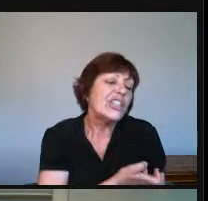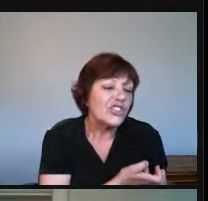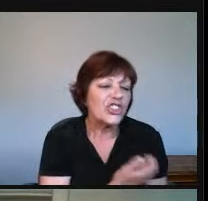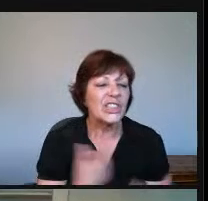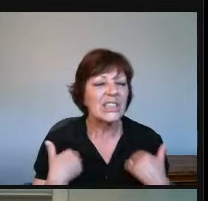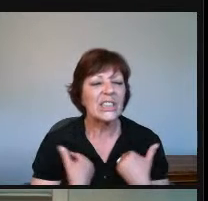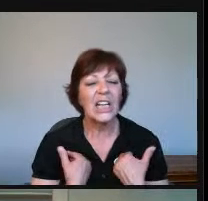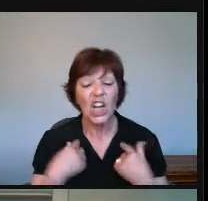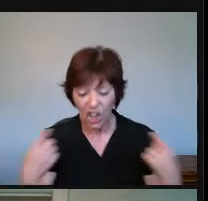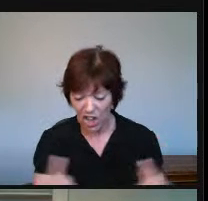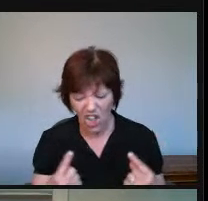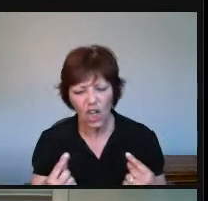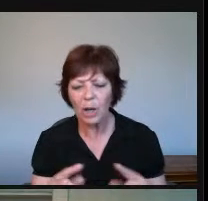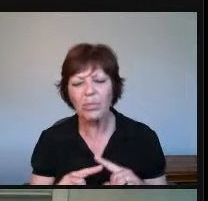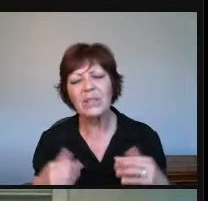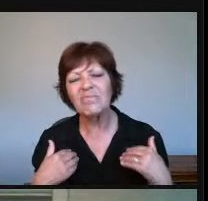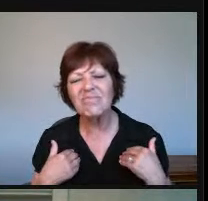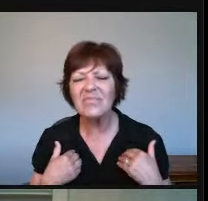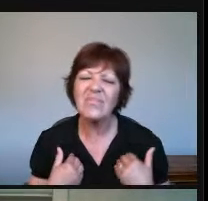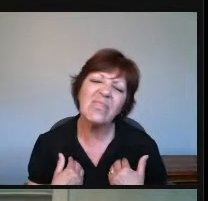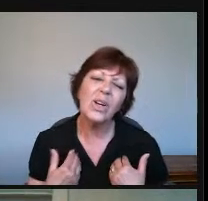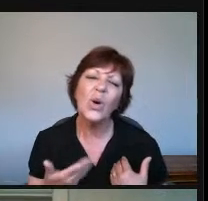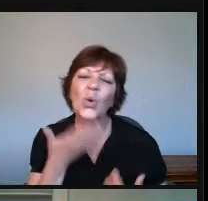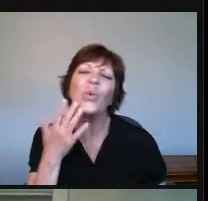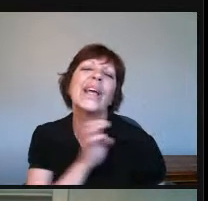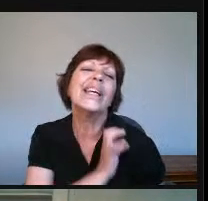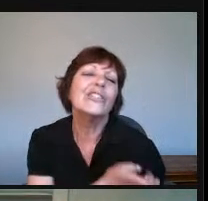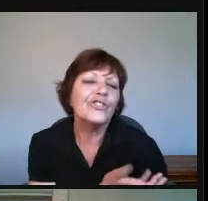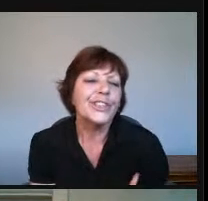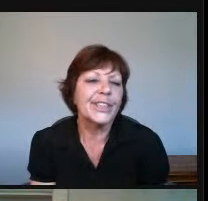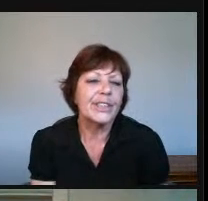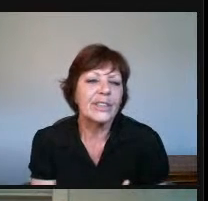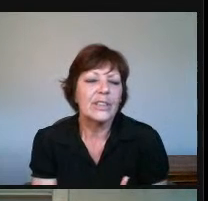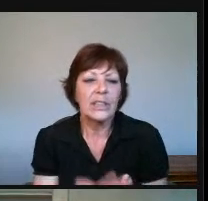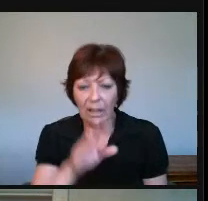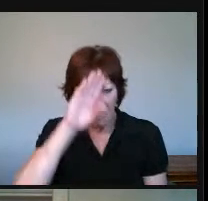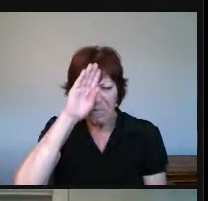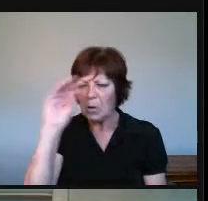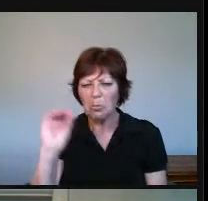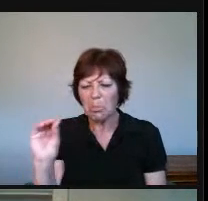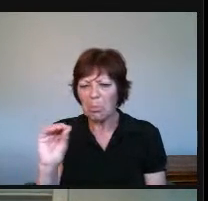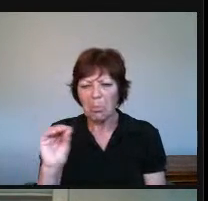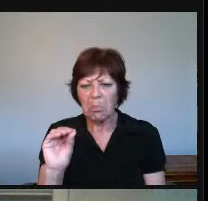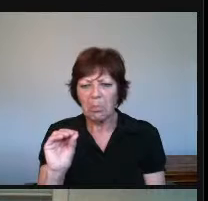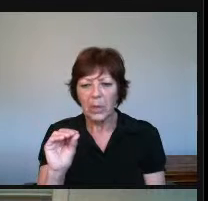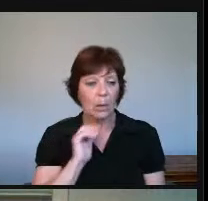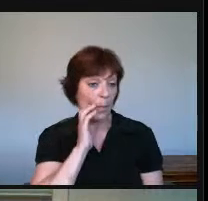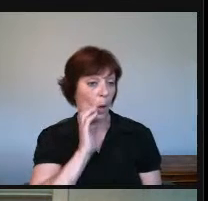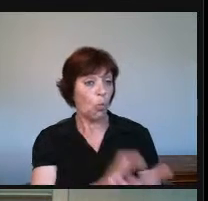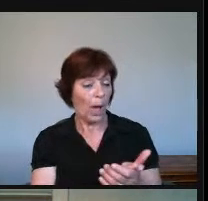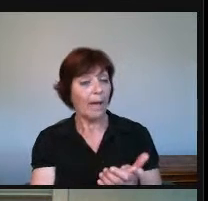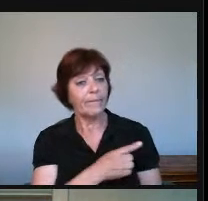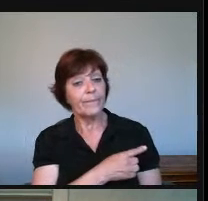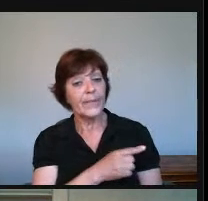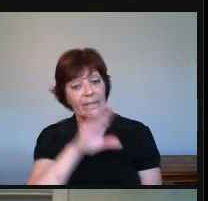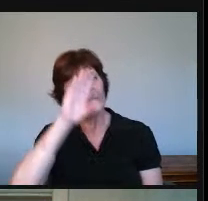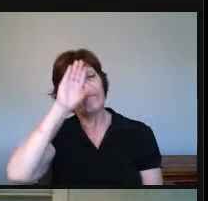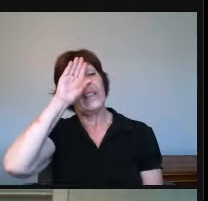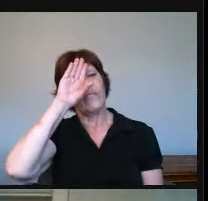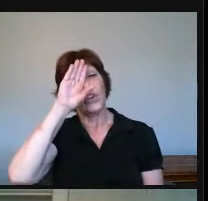wasn't achy, but I was just sort of low energy, no fever. My wife got a fever